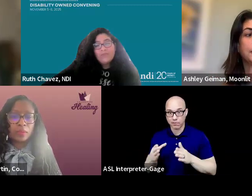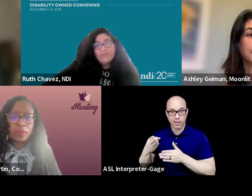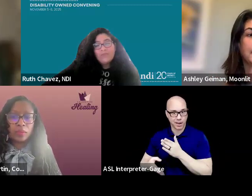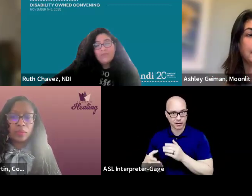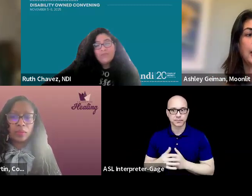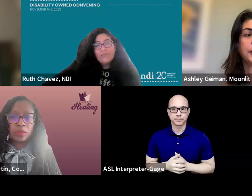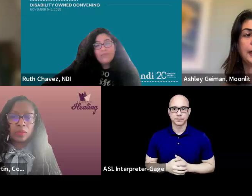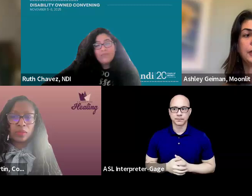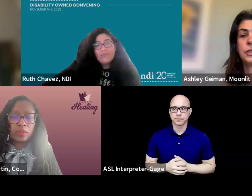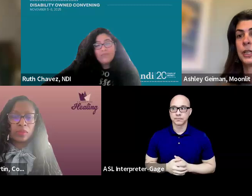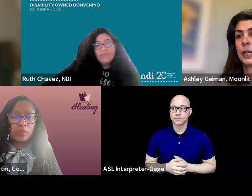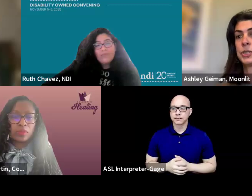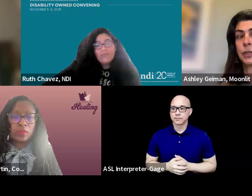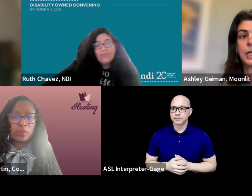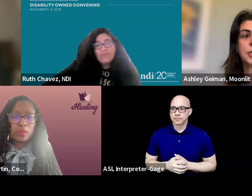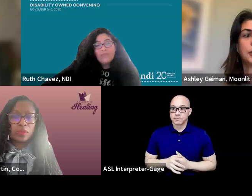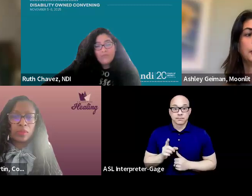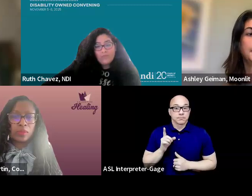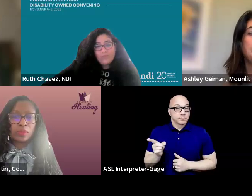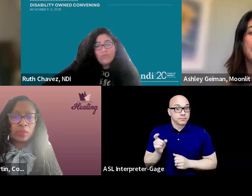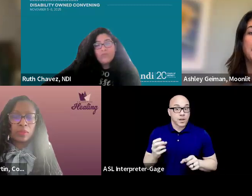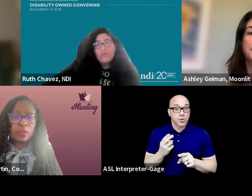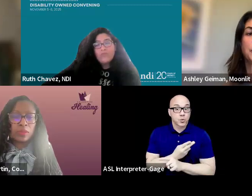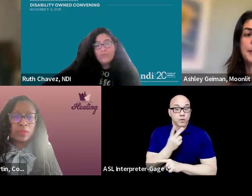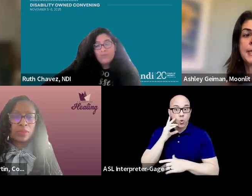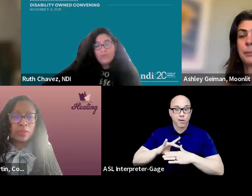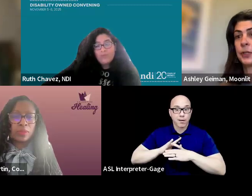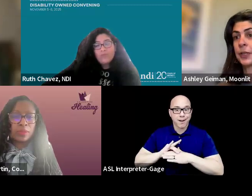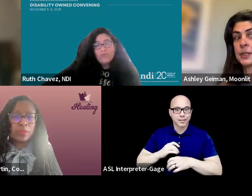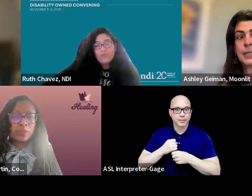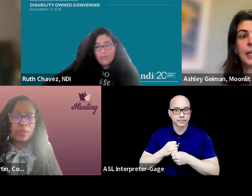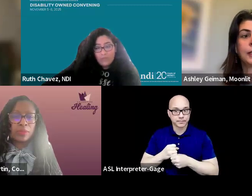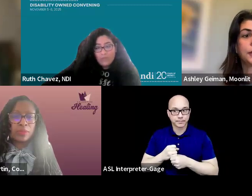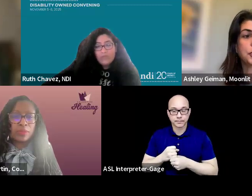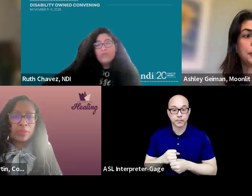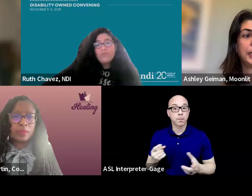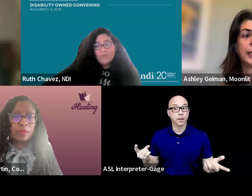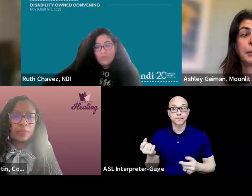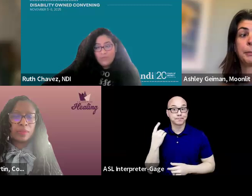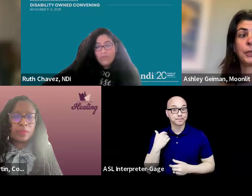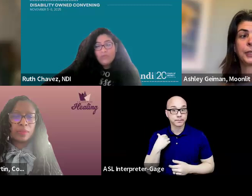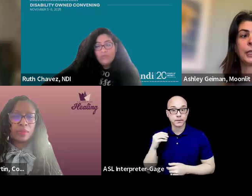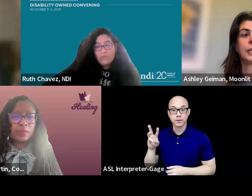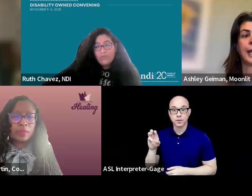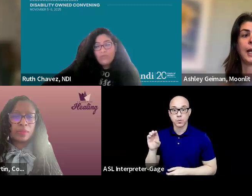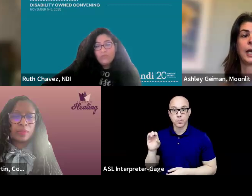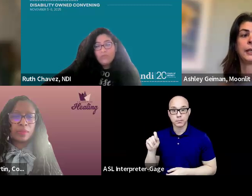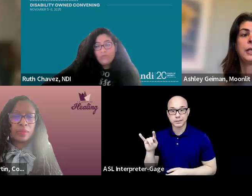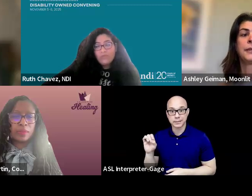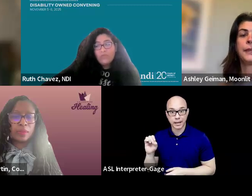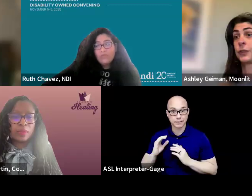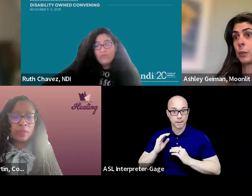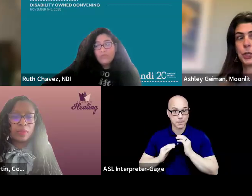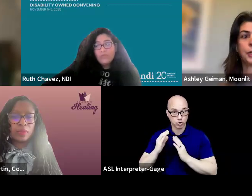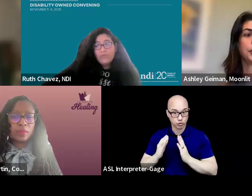So here's content generation. There's website builders and social media built-in